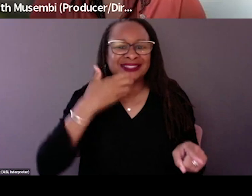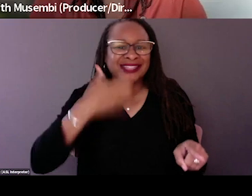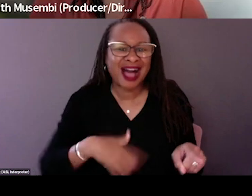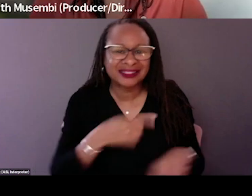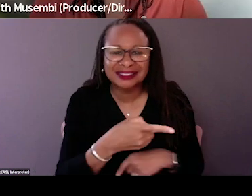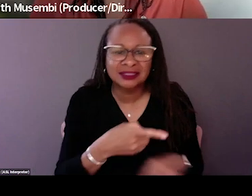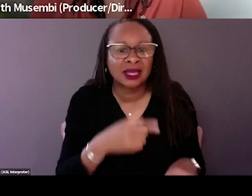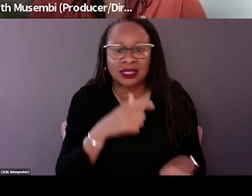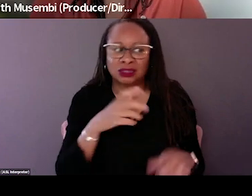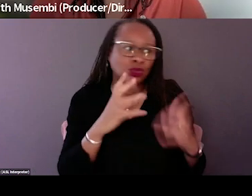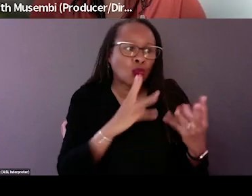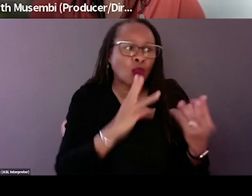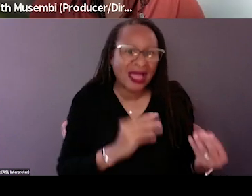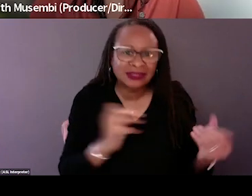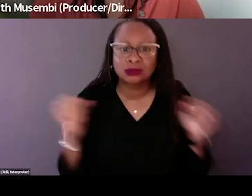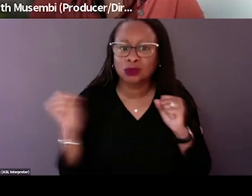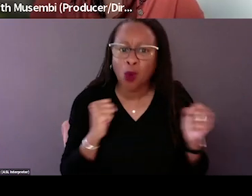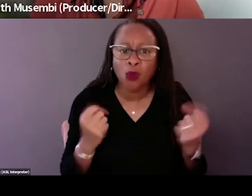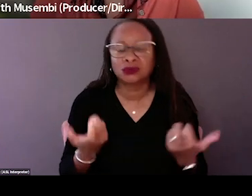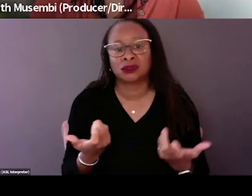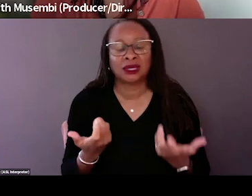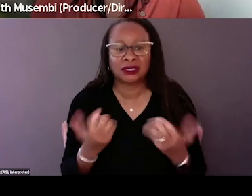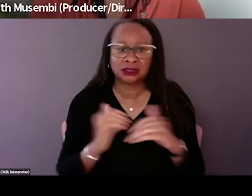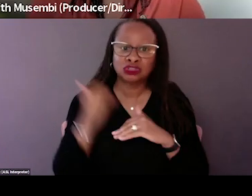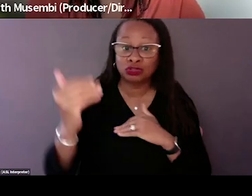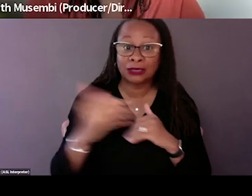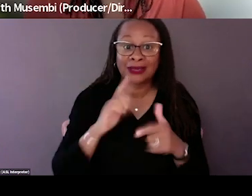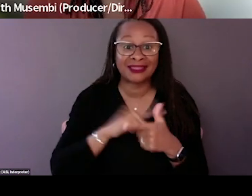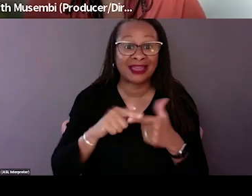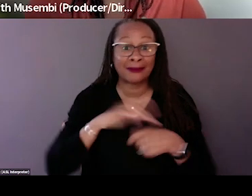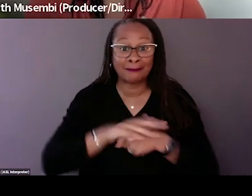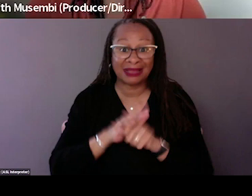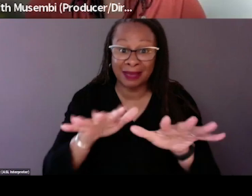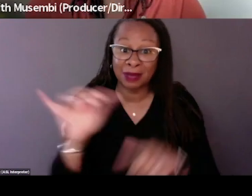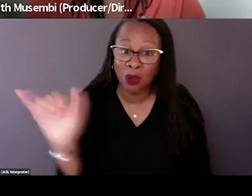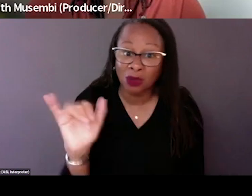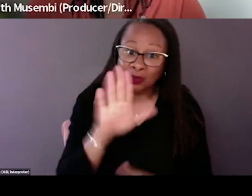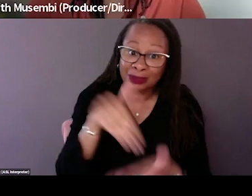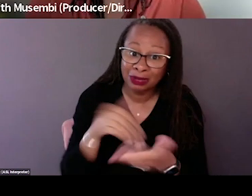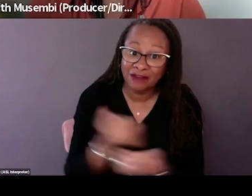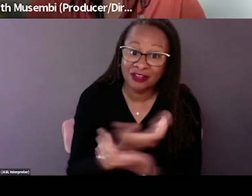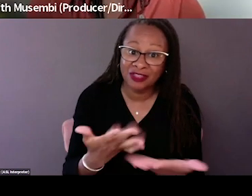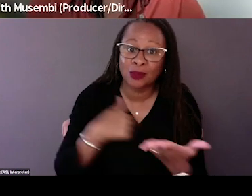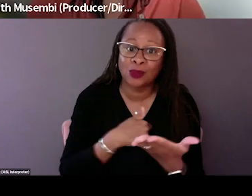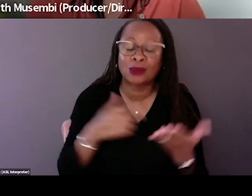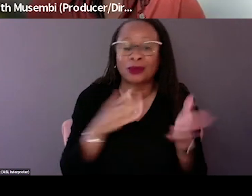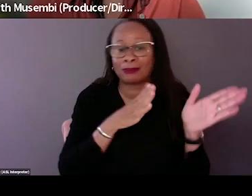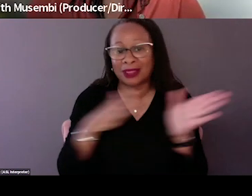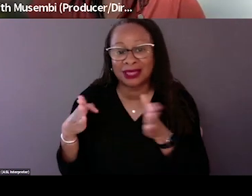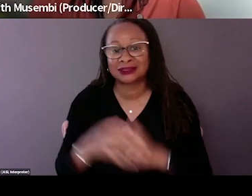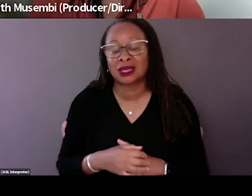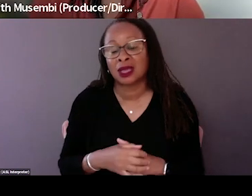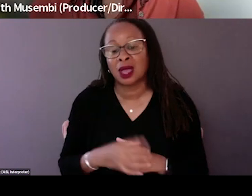wet. And then we also had the pandemic, which I think was one of the markers